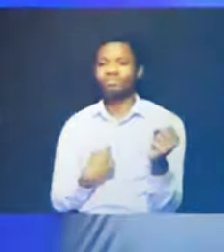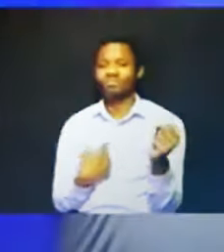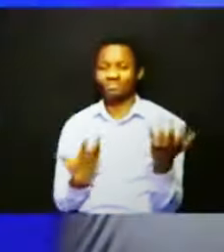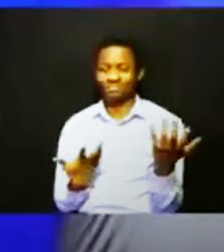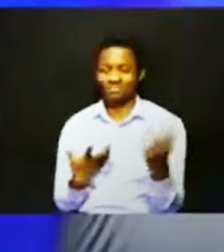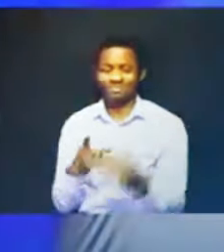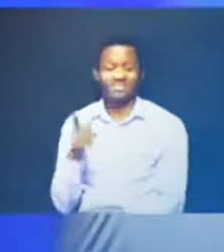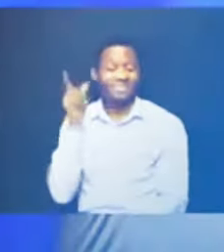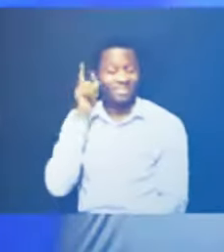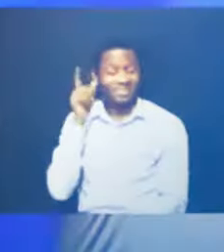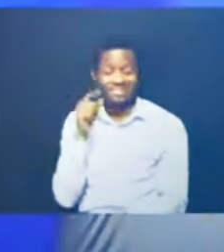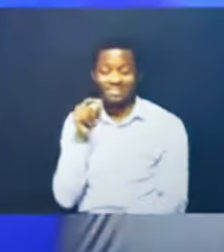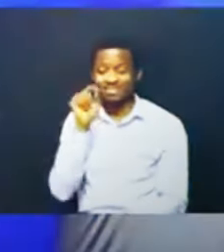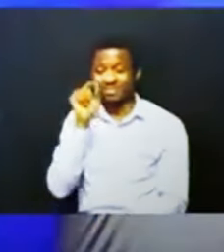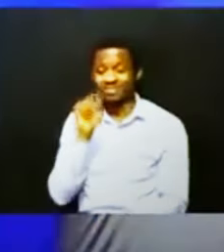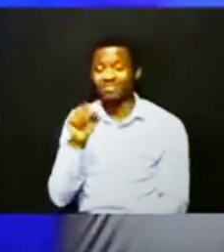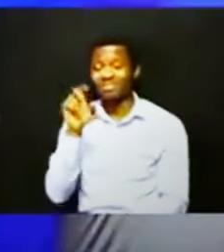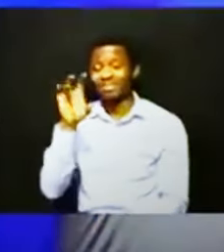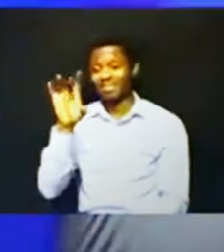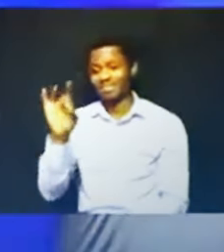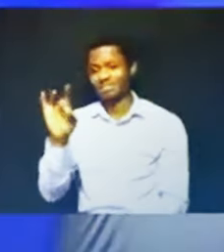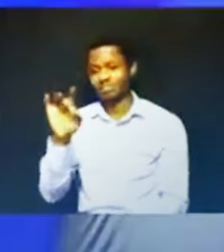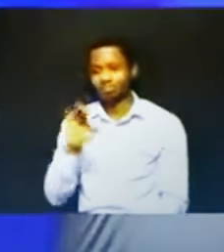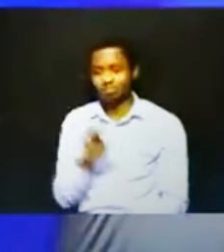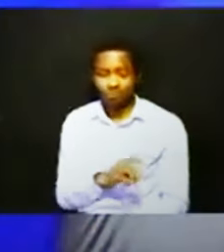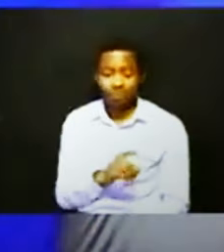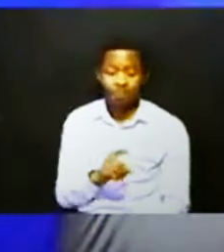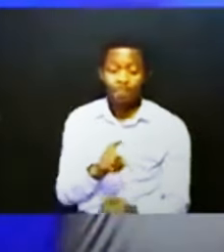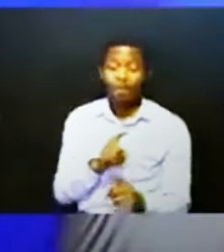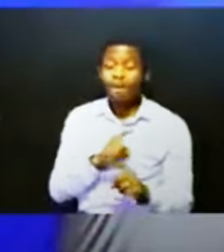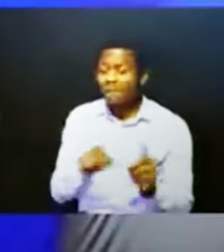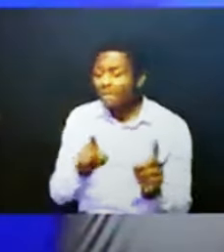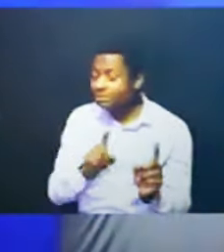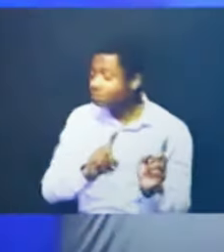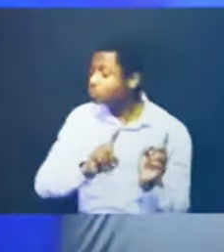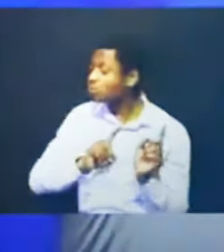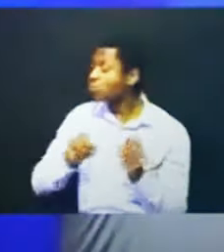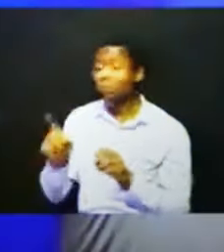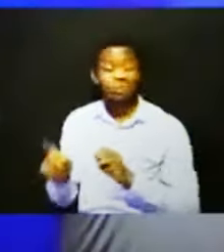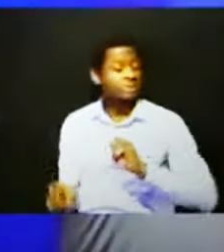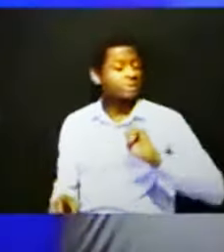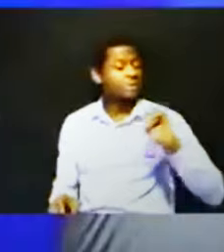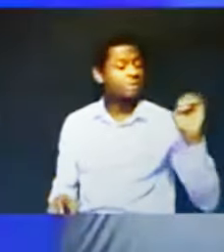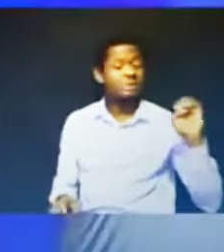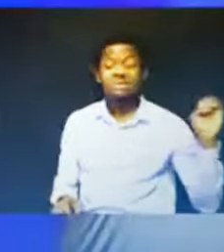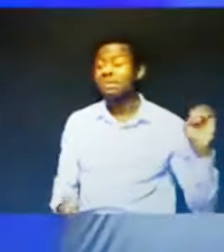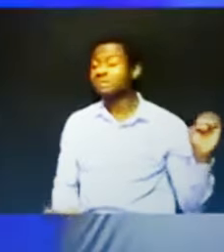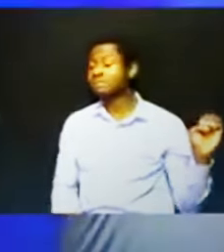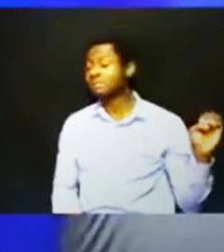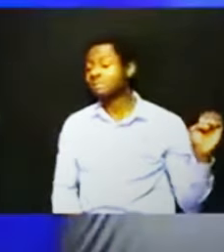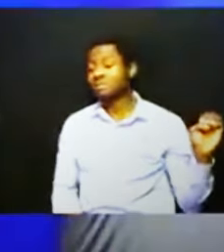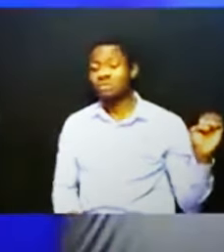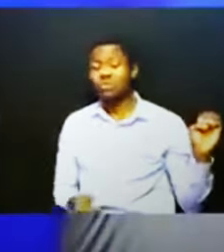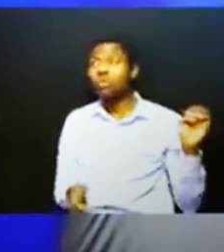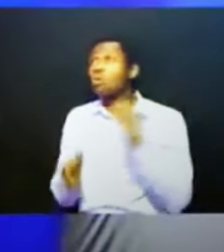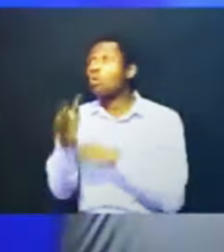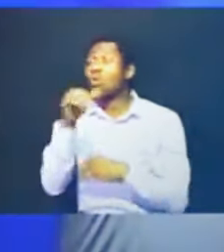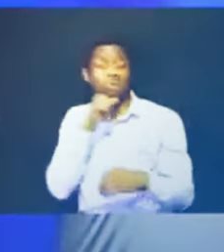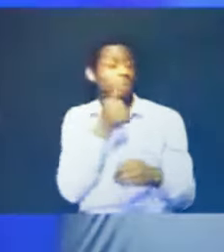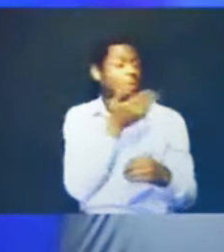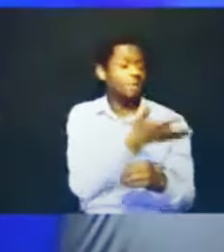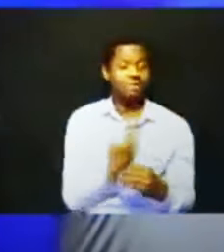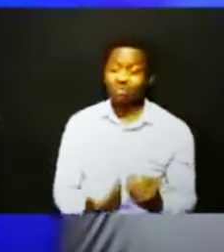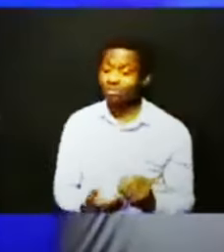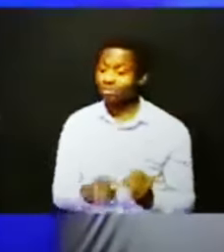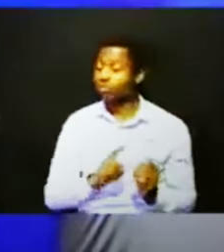let's listen to verse 8. But if I go to the east, he is not there. If I go to the west, I